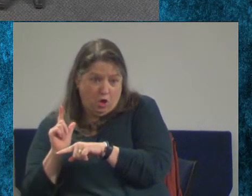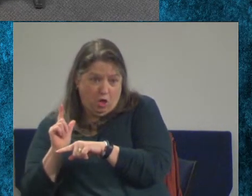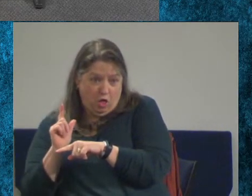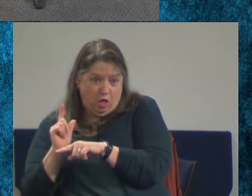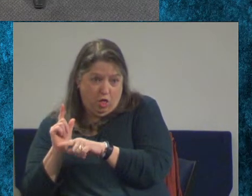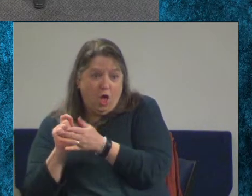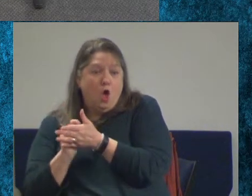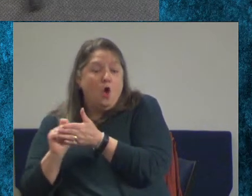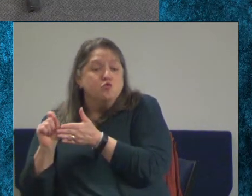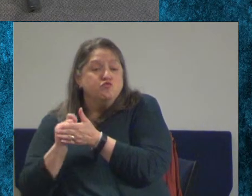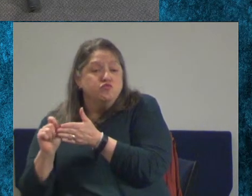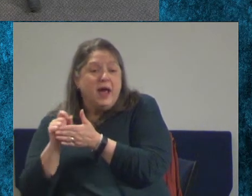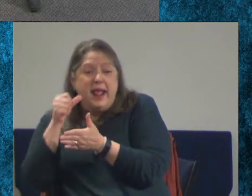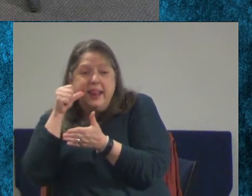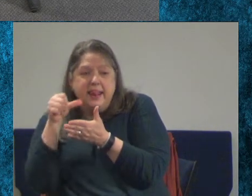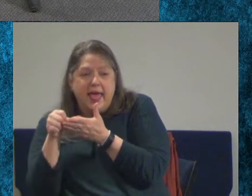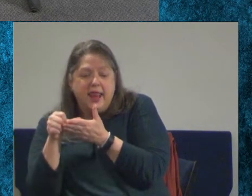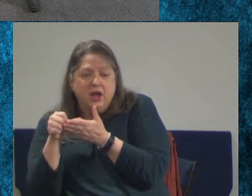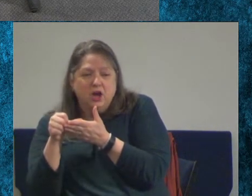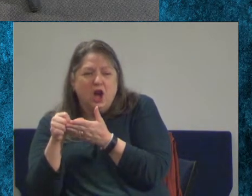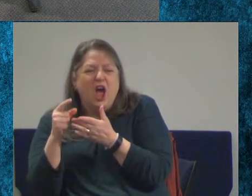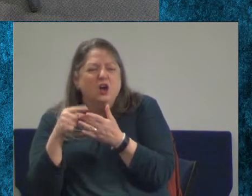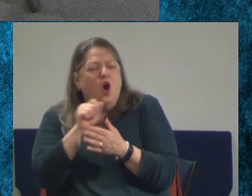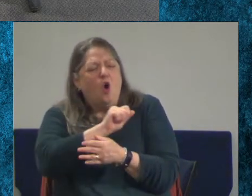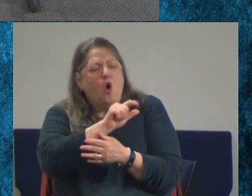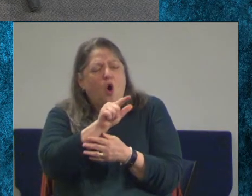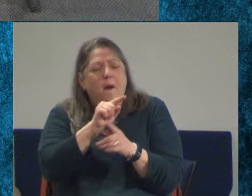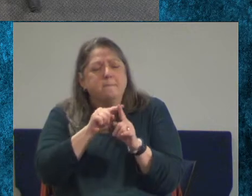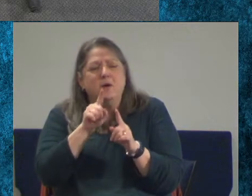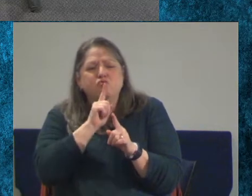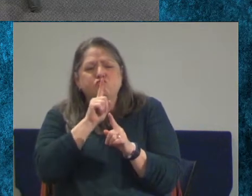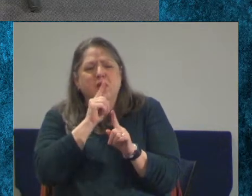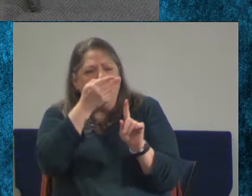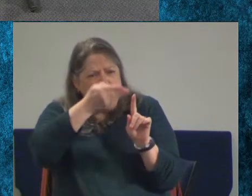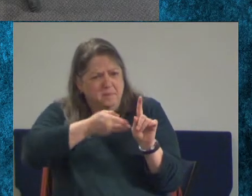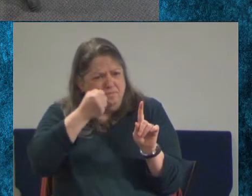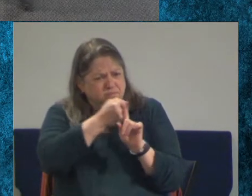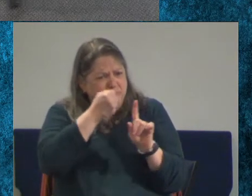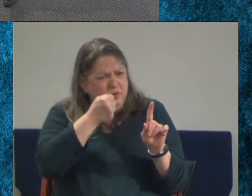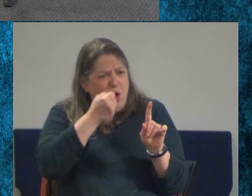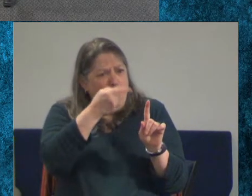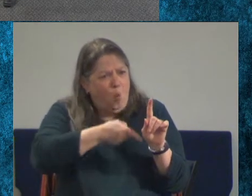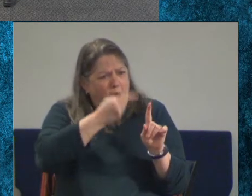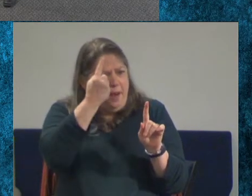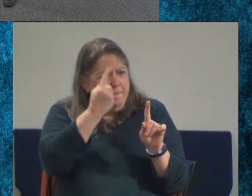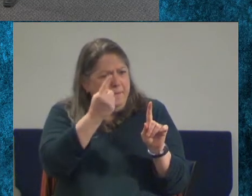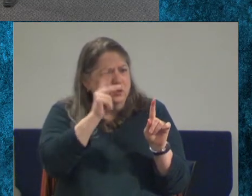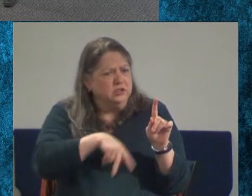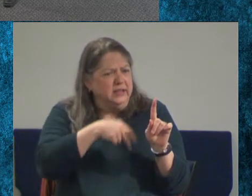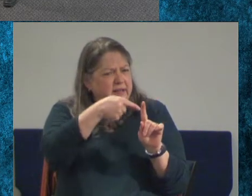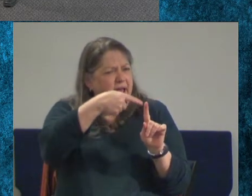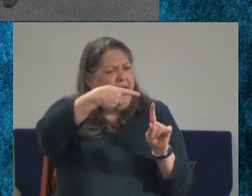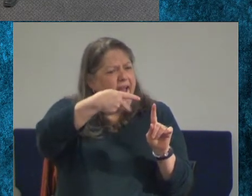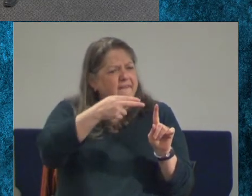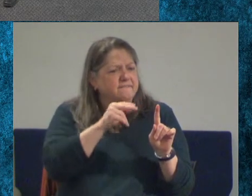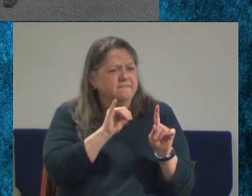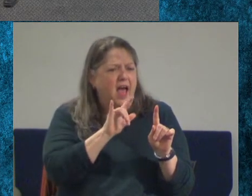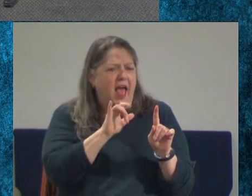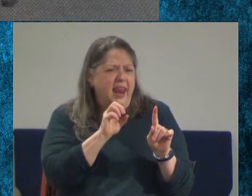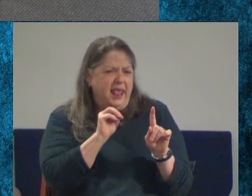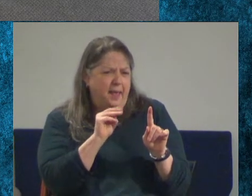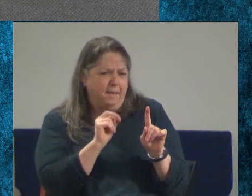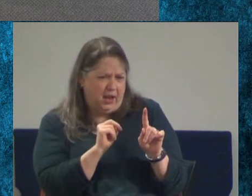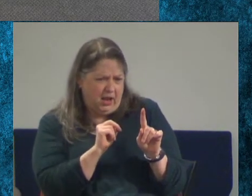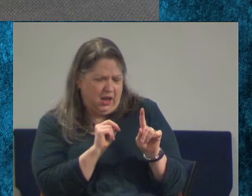to Philemon. It's Philemon that he has in his mind and his heart. But when he writes to Philemon,